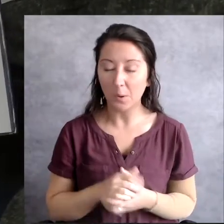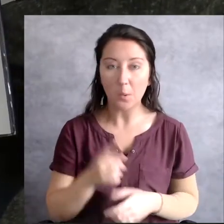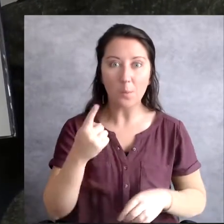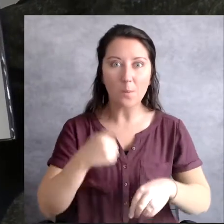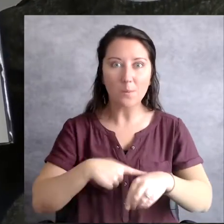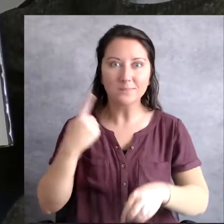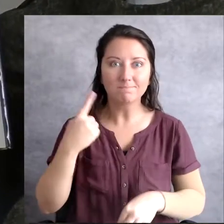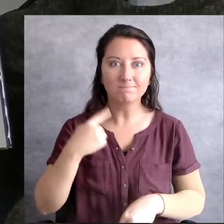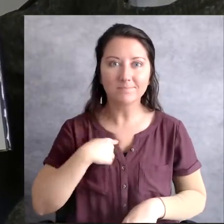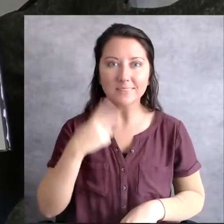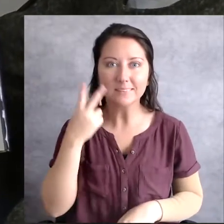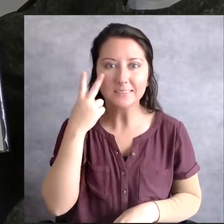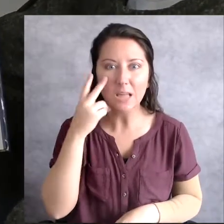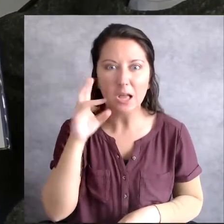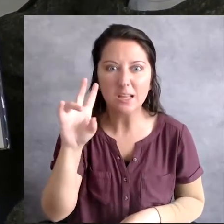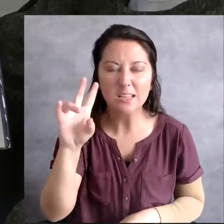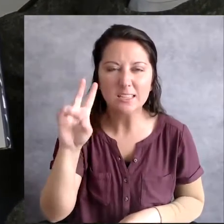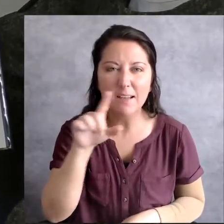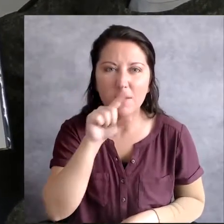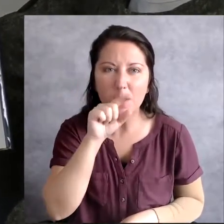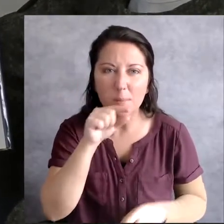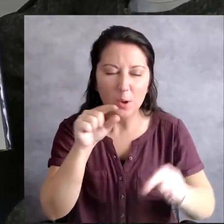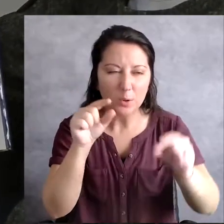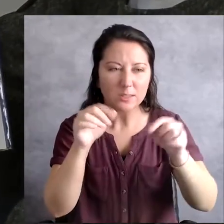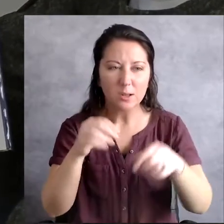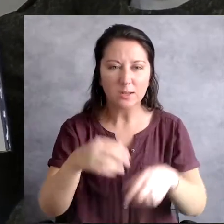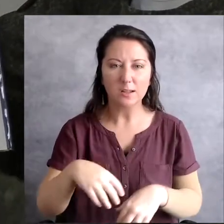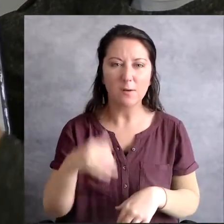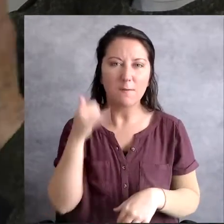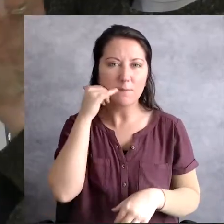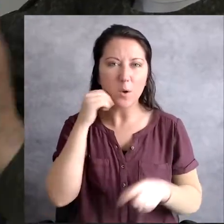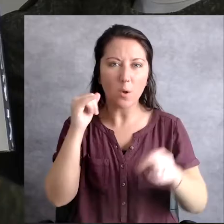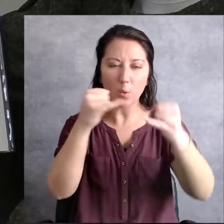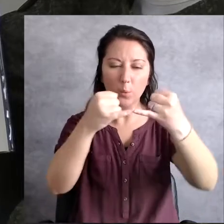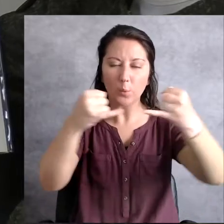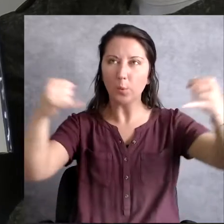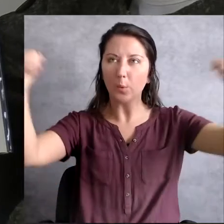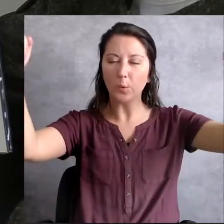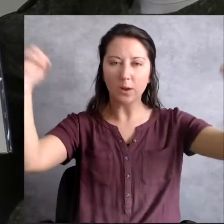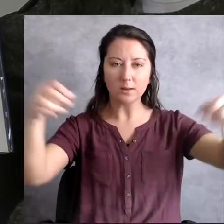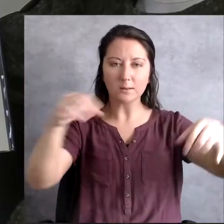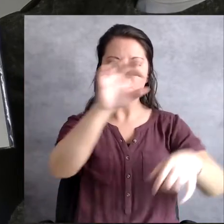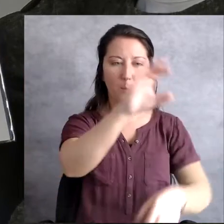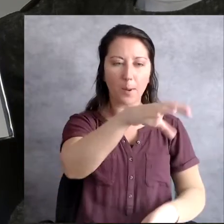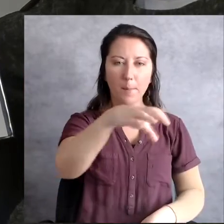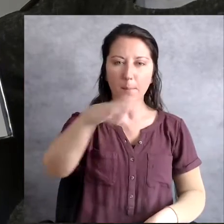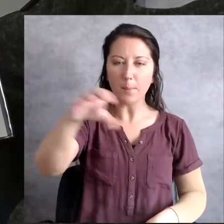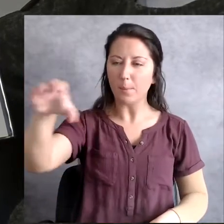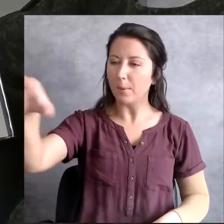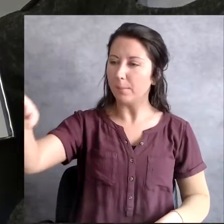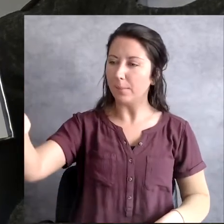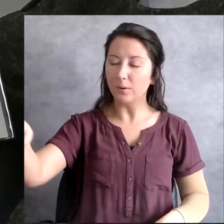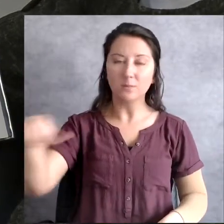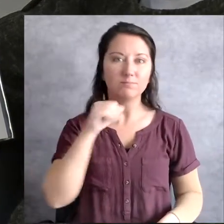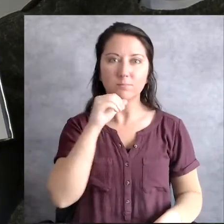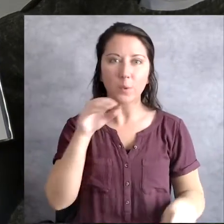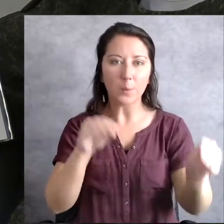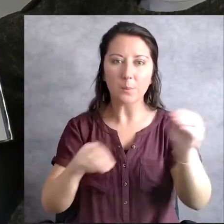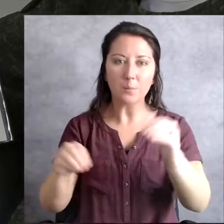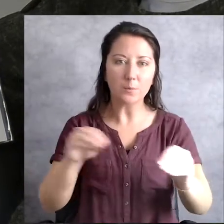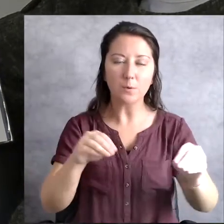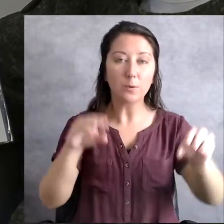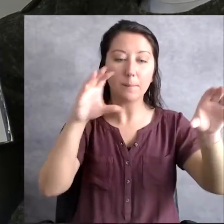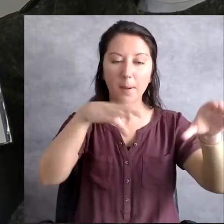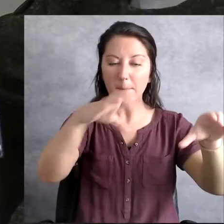Once I saw 7 birds on a telephone wire. They didn't even move. They still